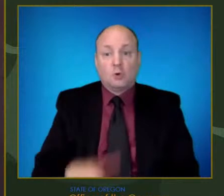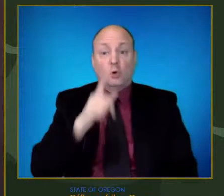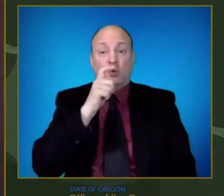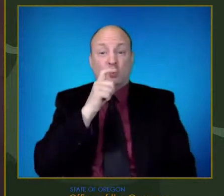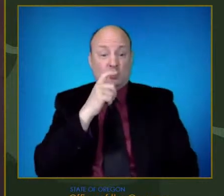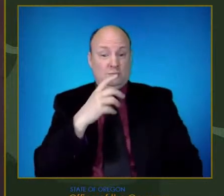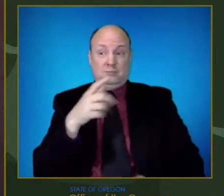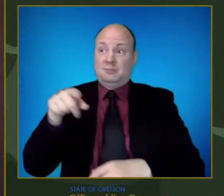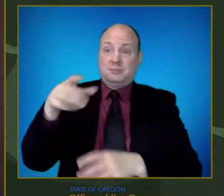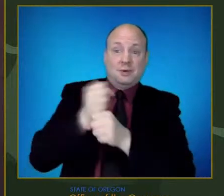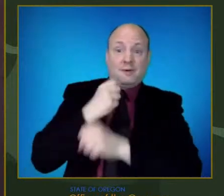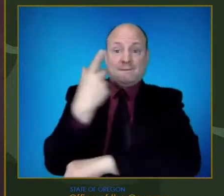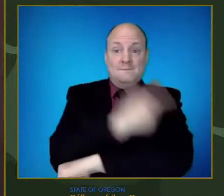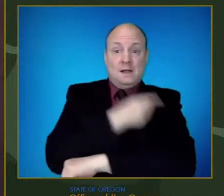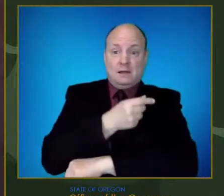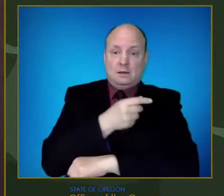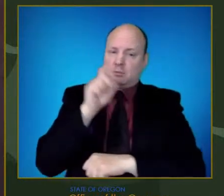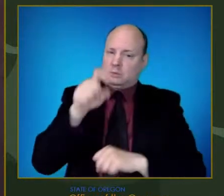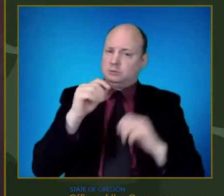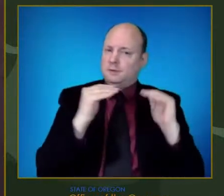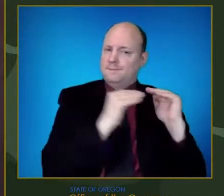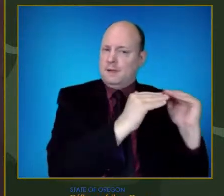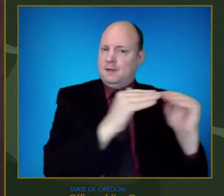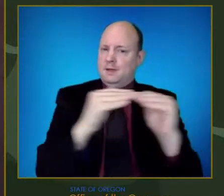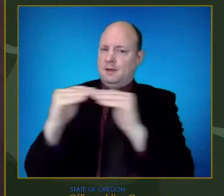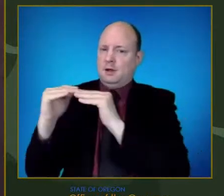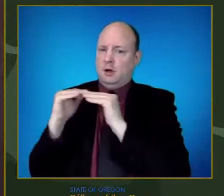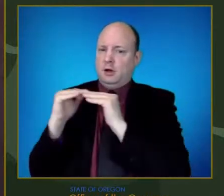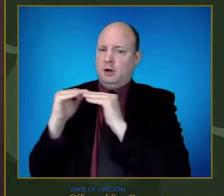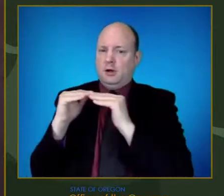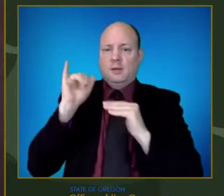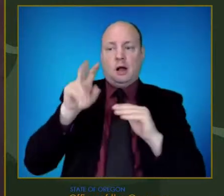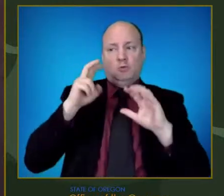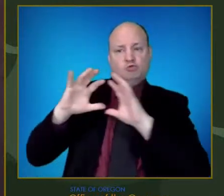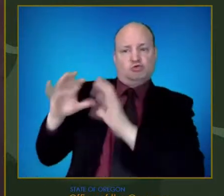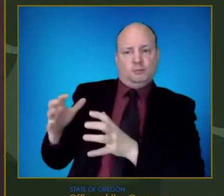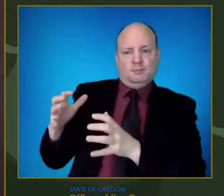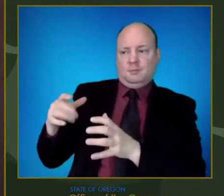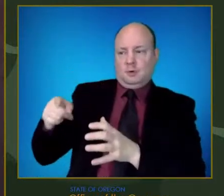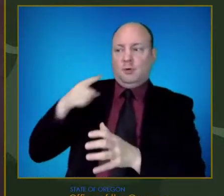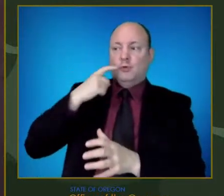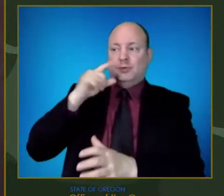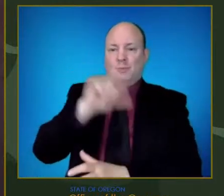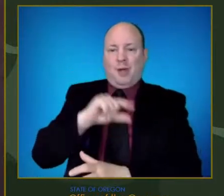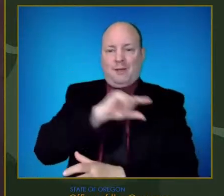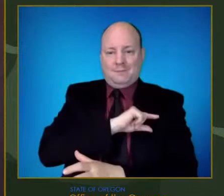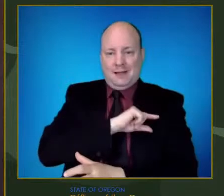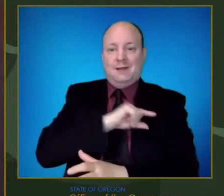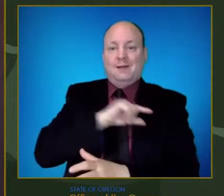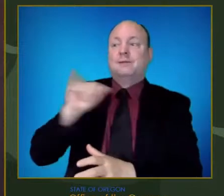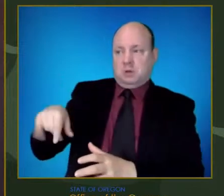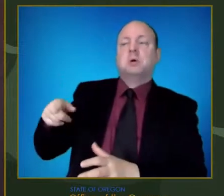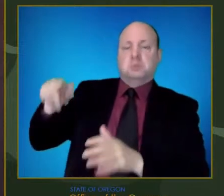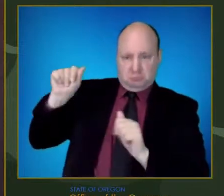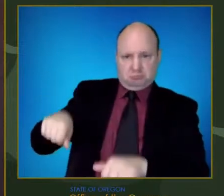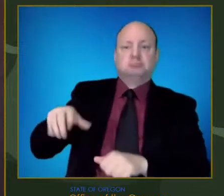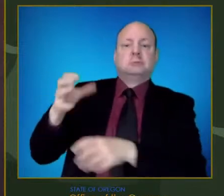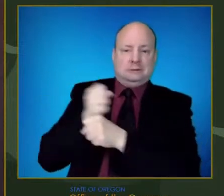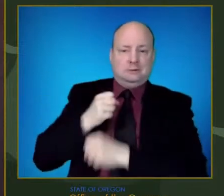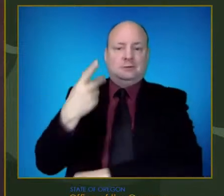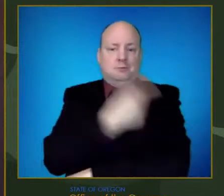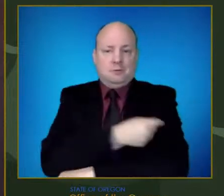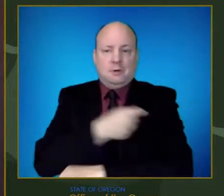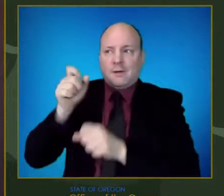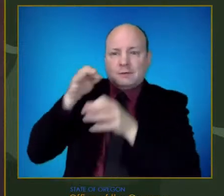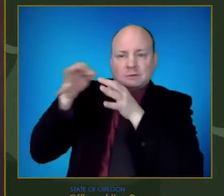eligible isn't enough. Our actions need to support giving people the information they need and making sure vaccines are